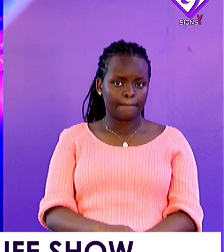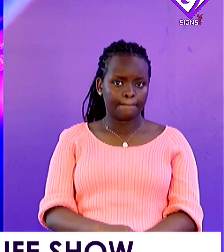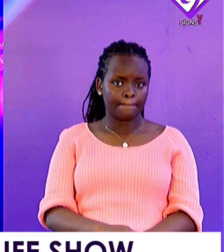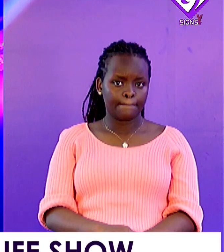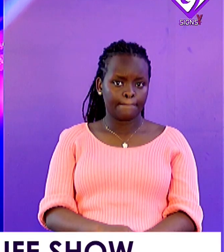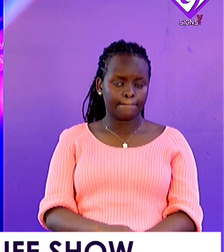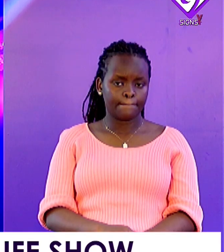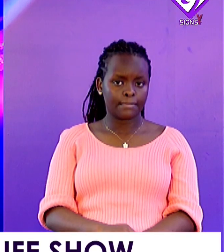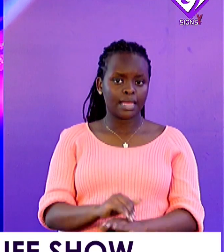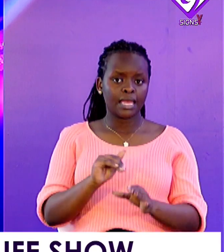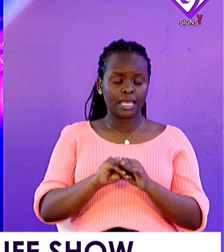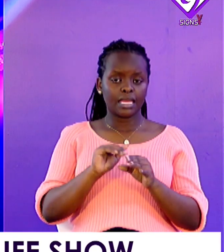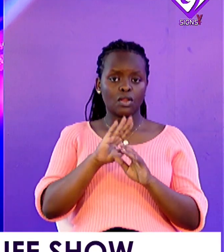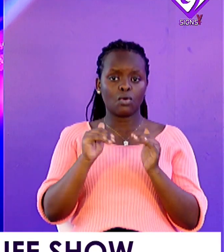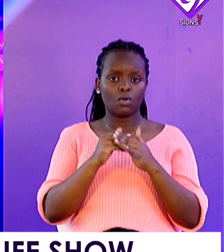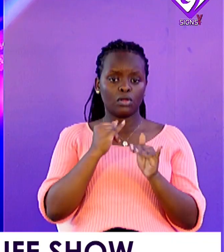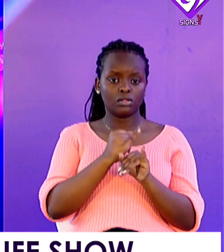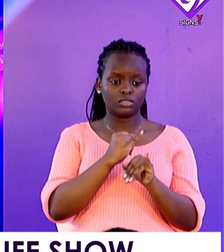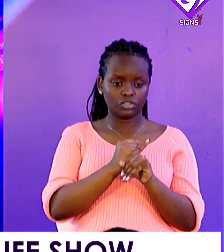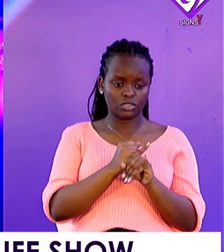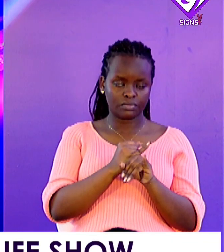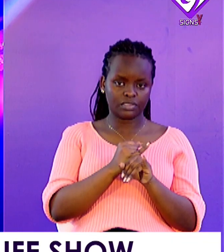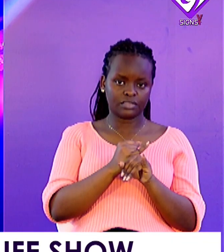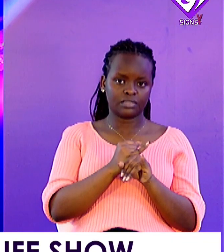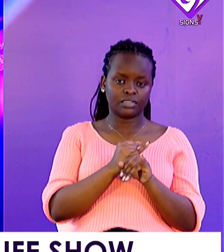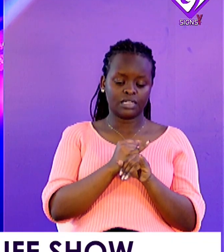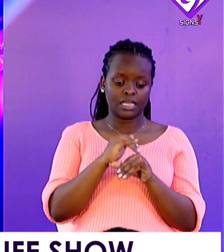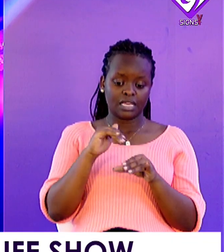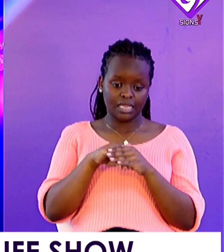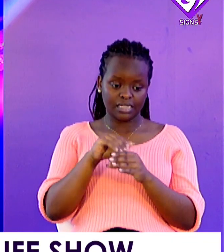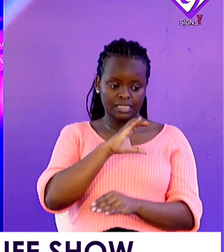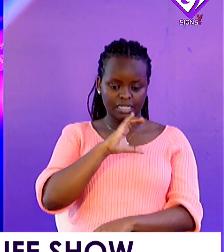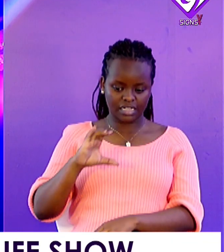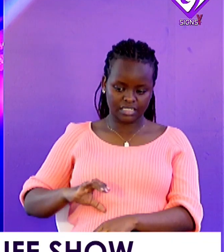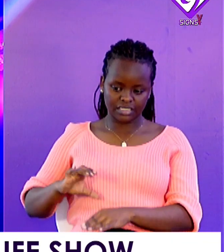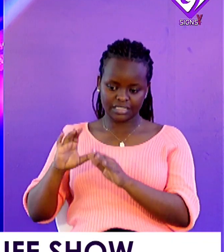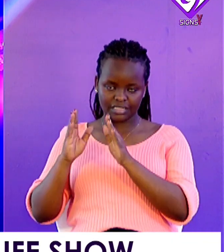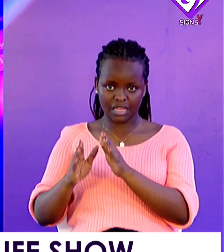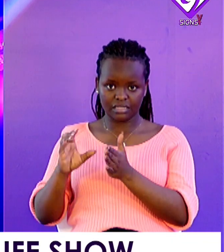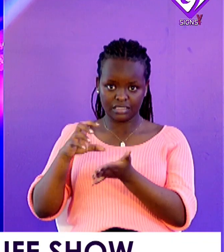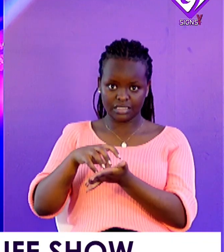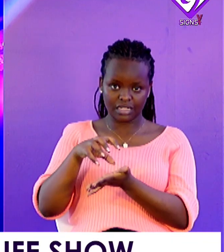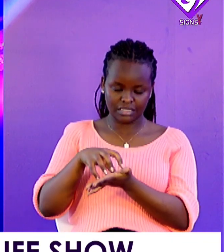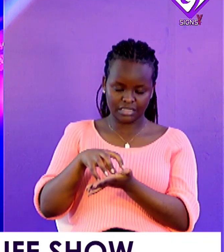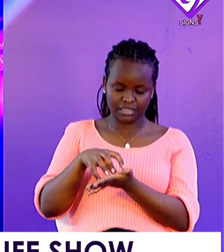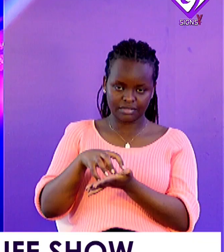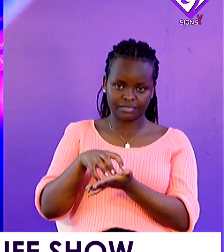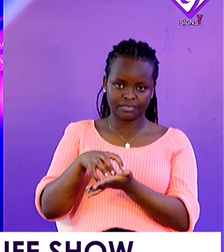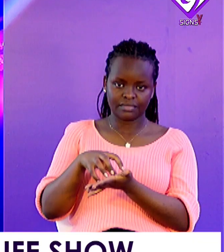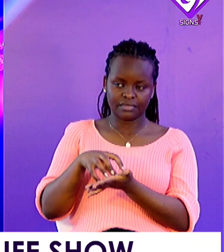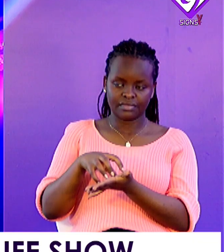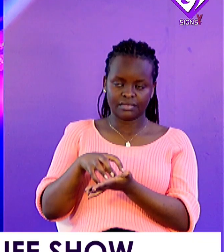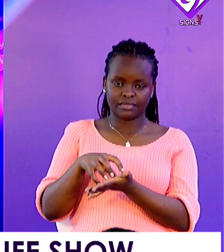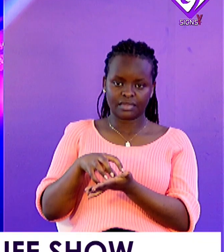every career, even in the Christian setting, yes, matters of the region, I say that there is